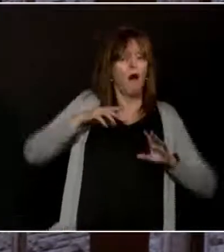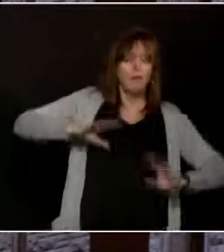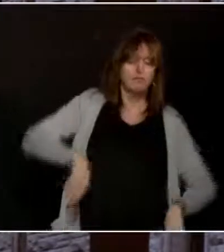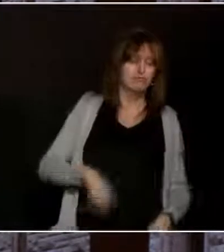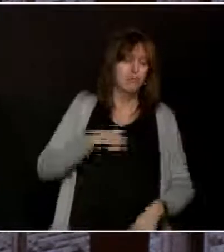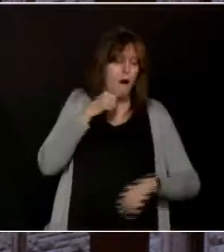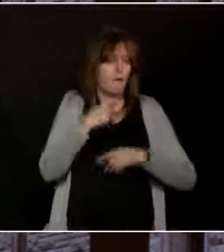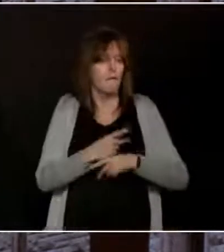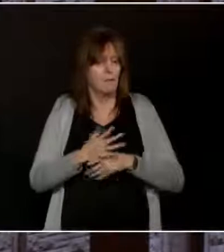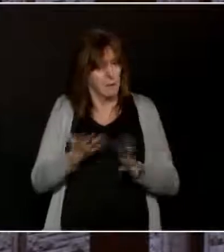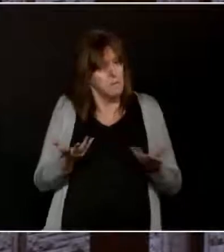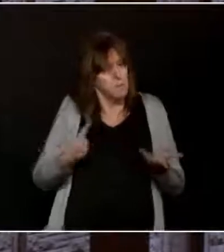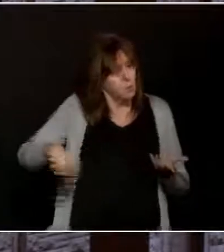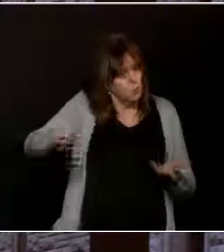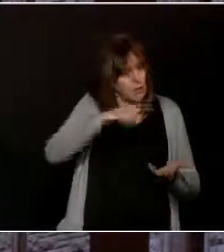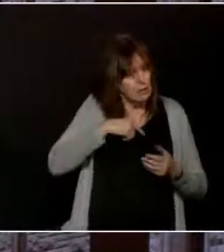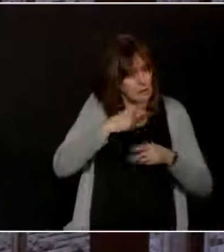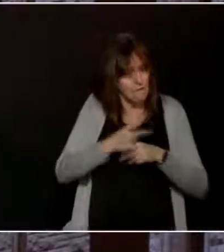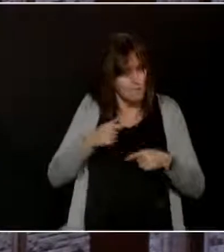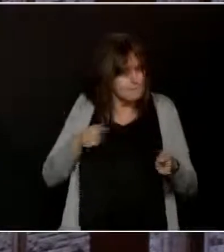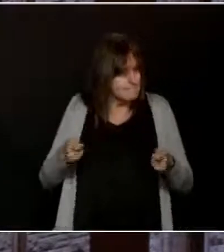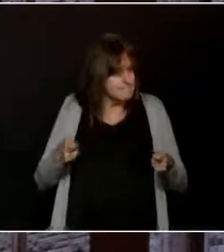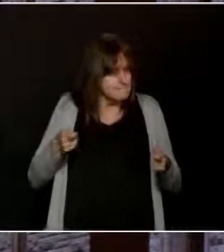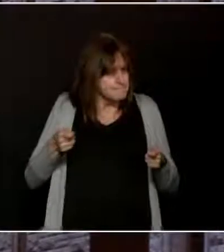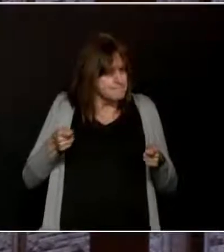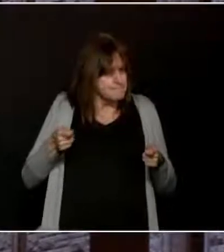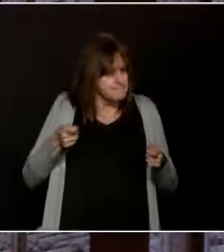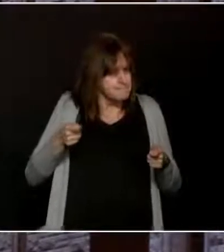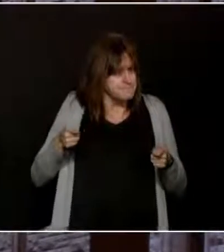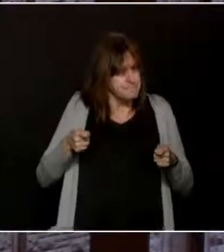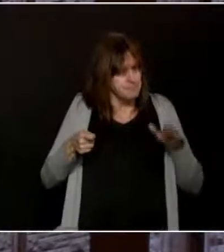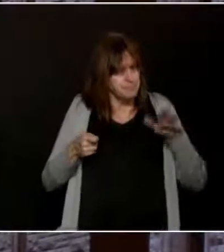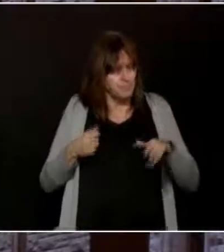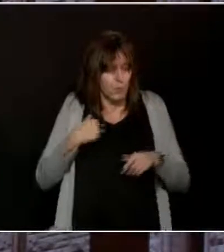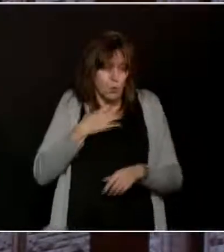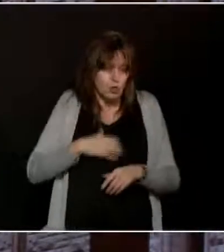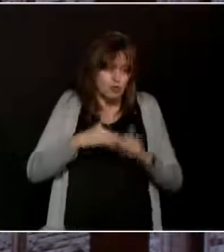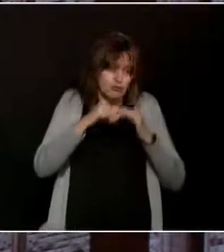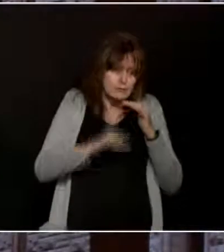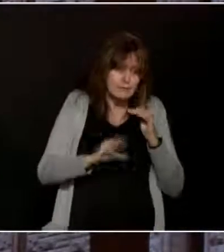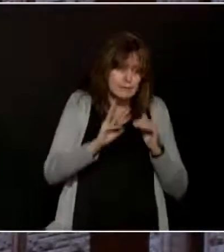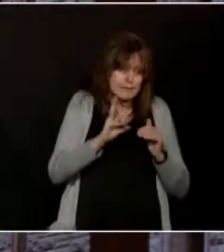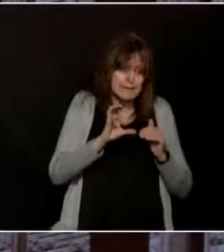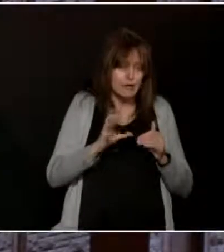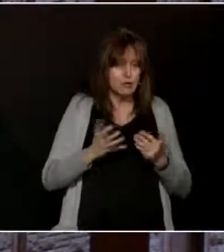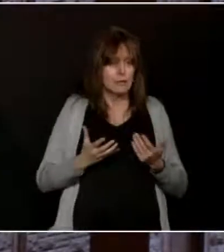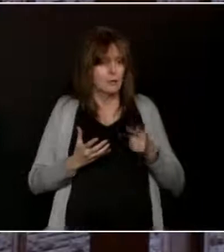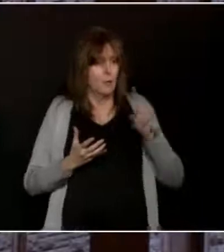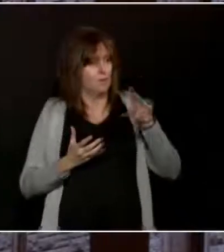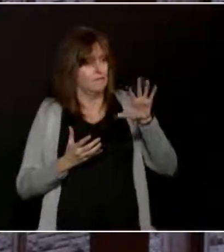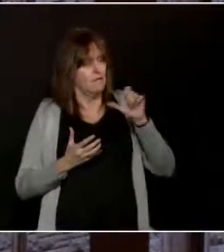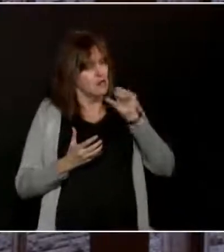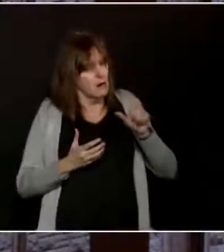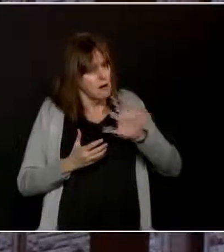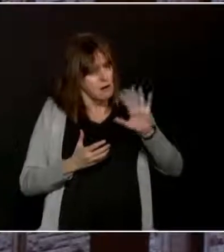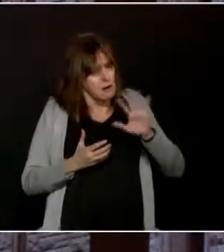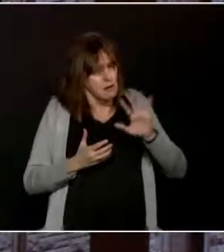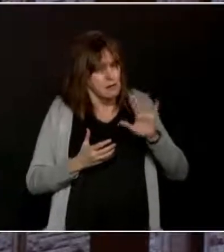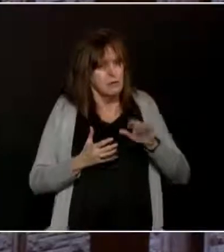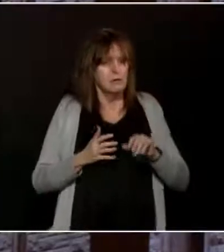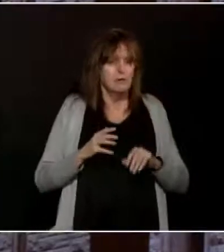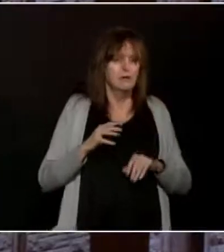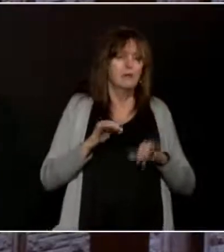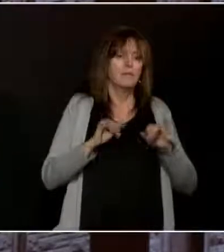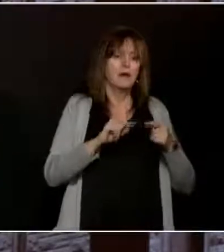holding. I'd like to be at 600, but I'm glad we're not at 1,500 to 2,000 with the VOCs replacing a